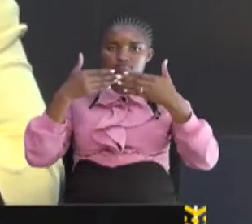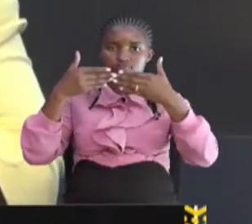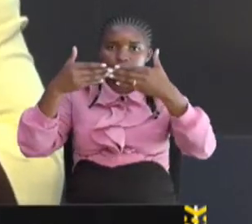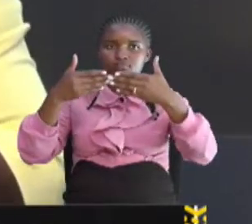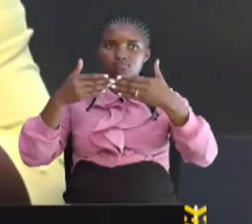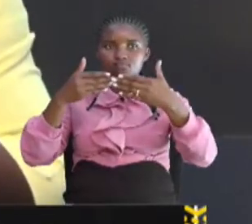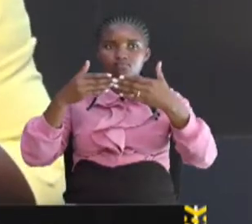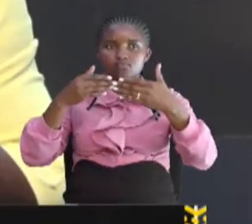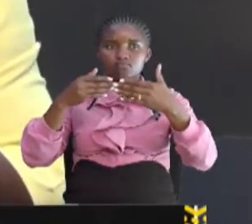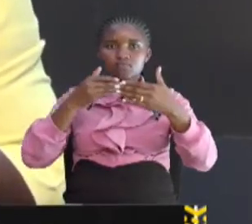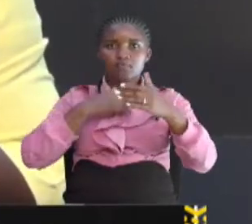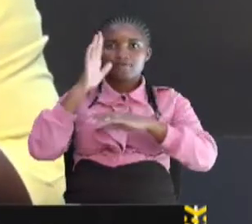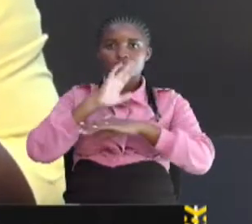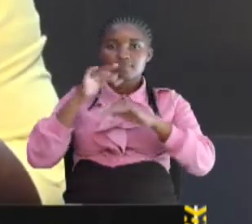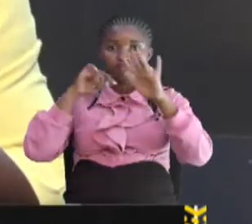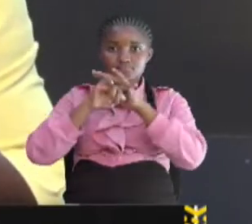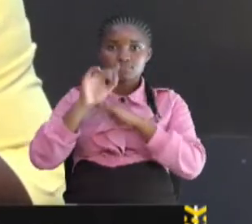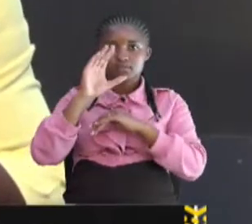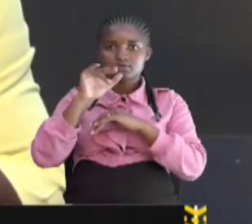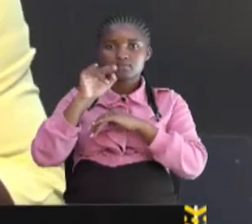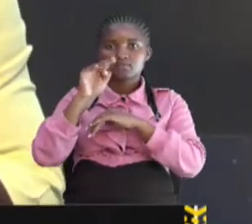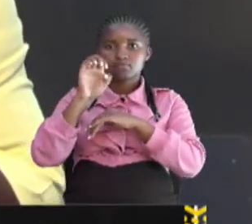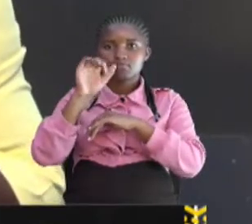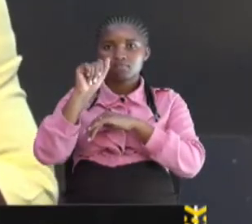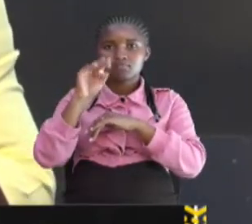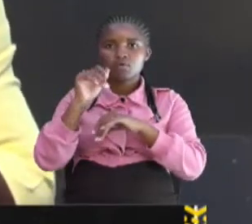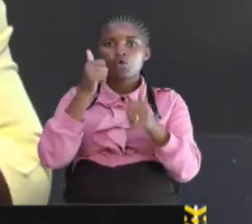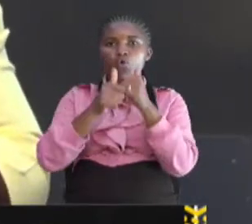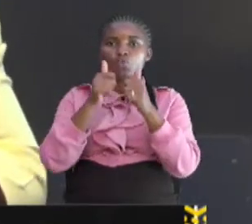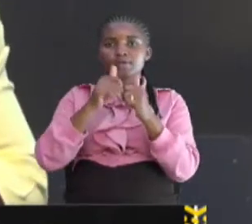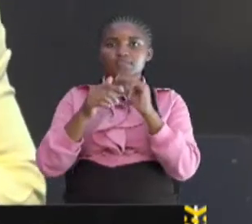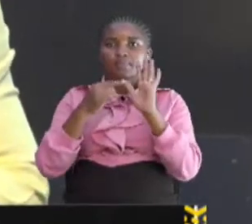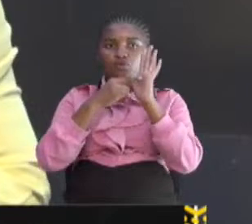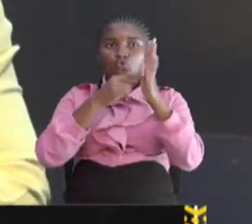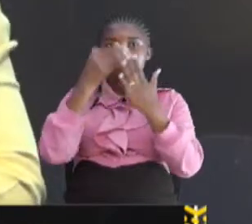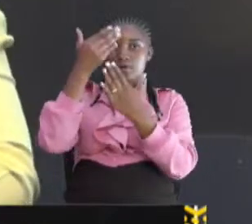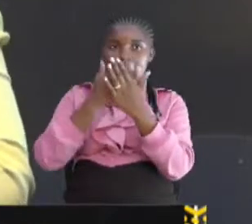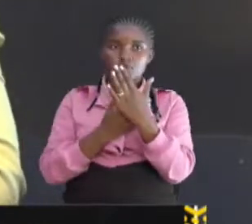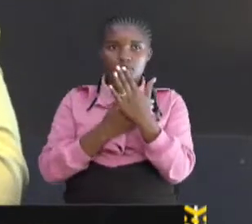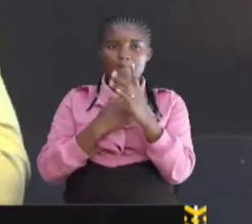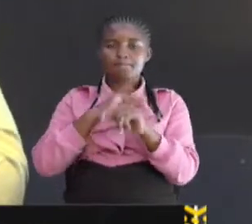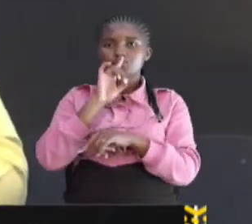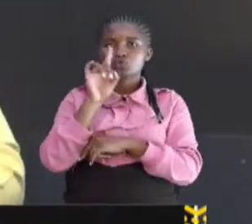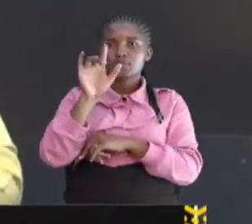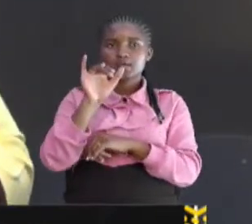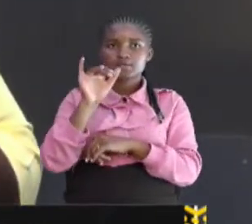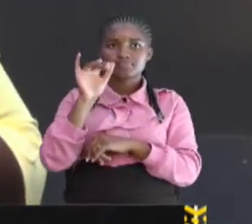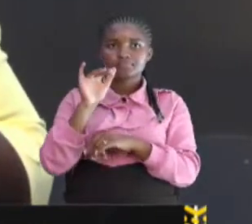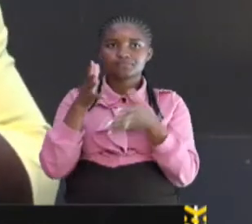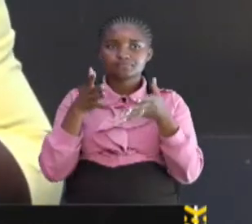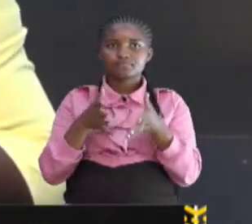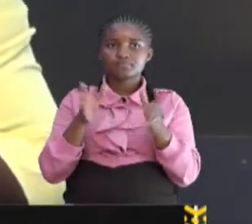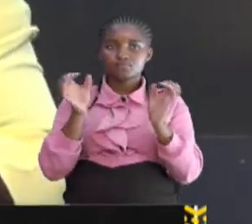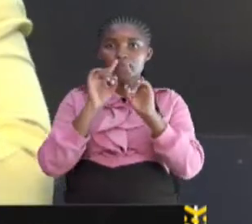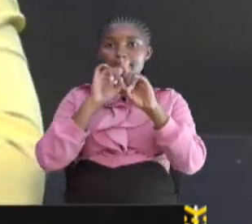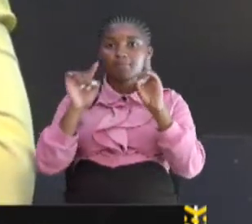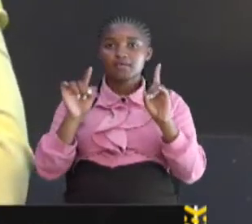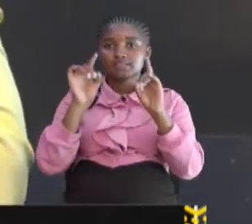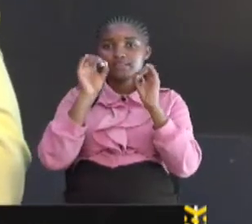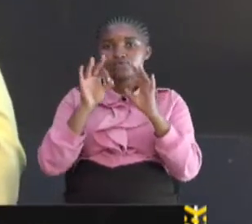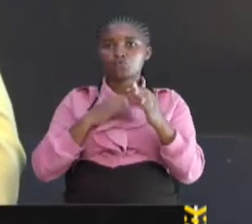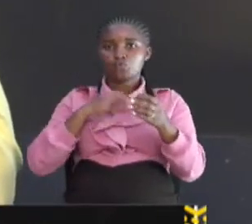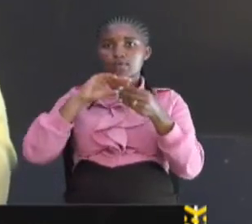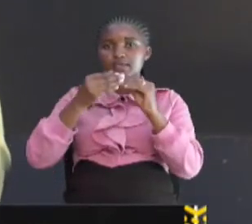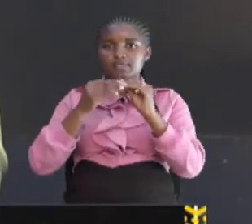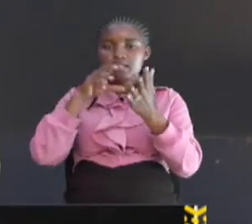makes no sense. I've never gone to a cinema where movies were, shown in I'm sure that doesn't exist. However, if you're